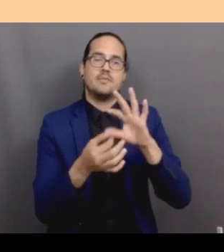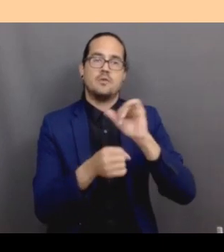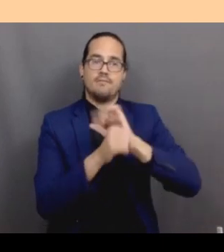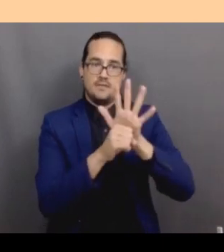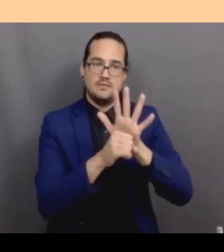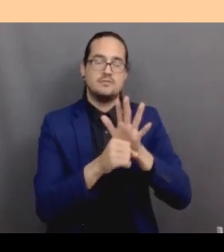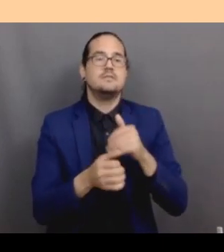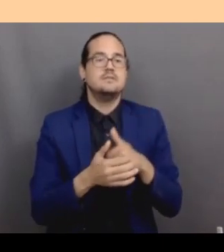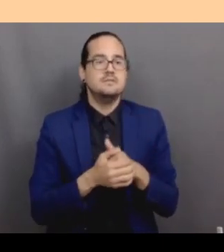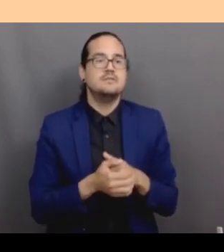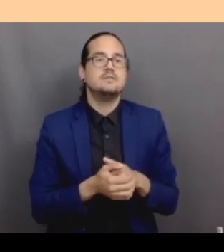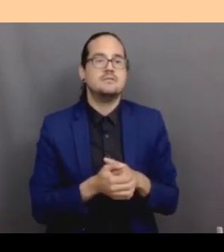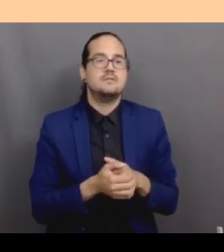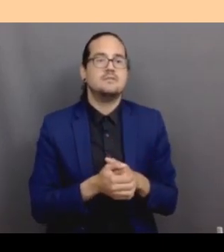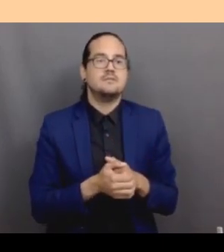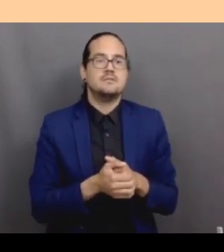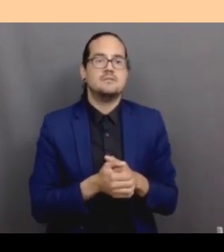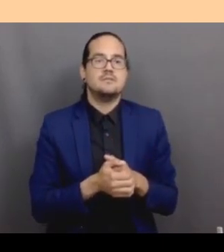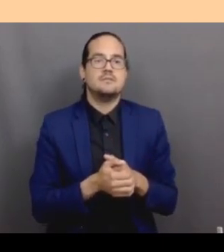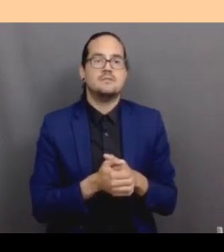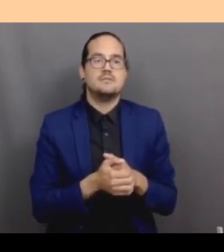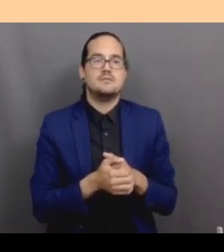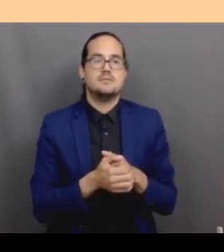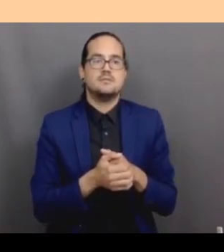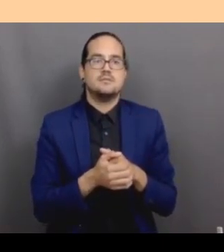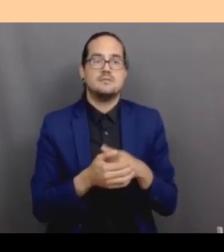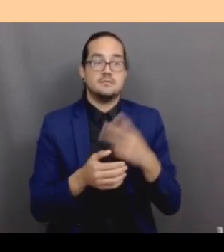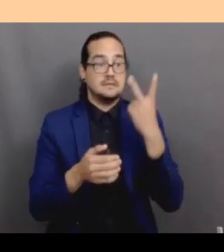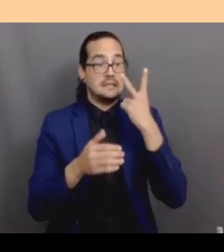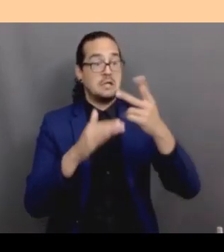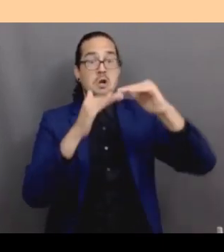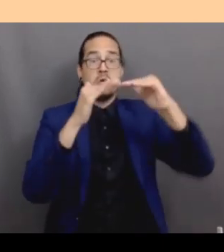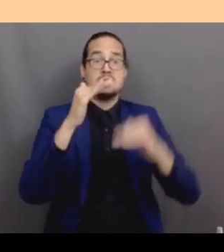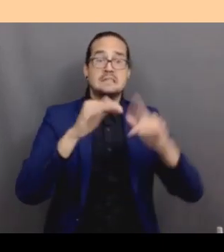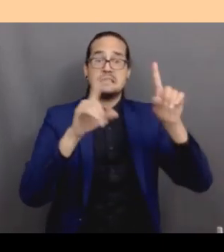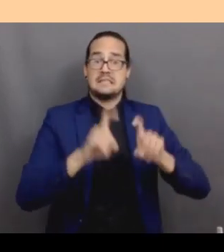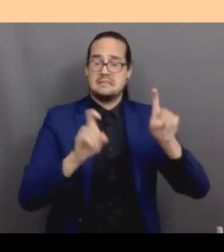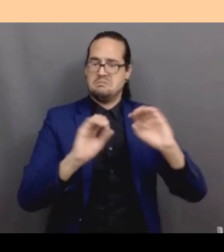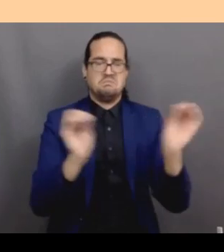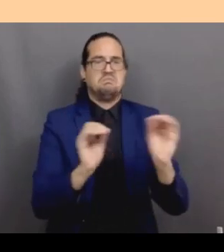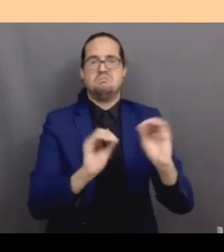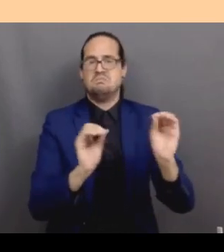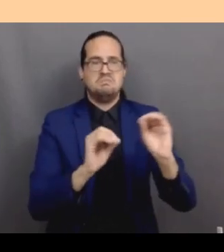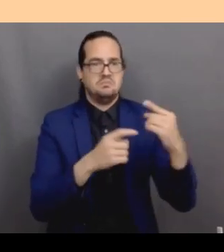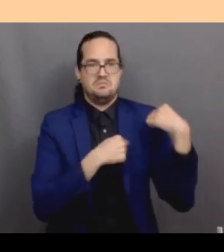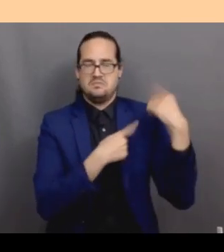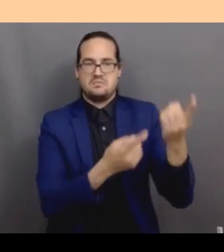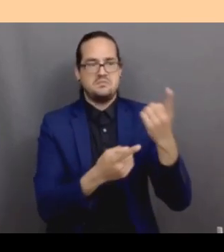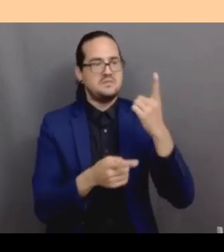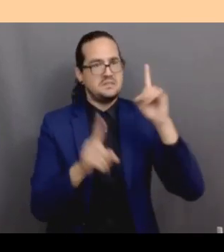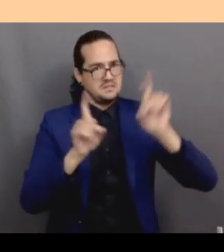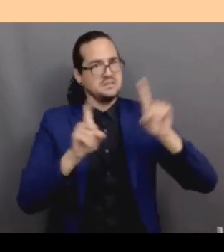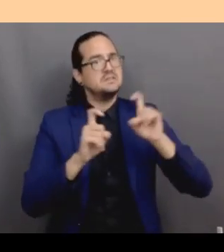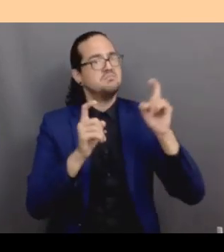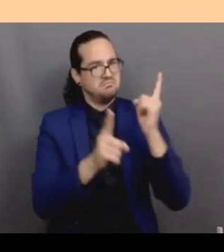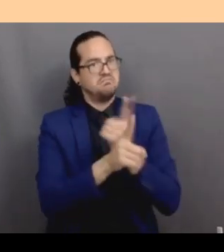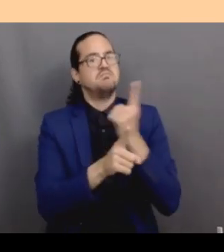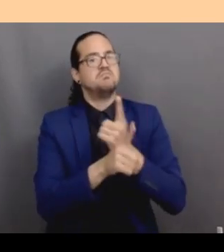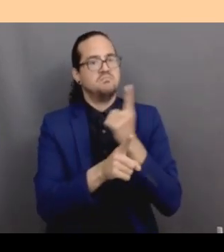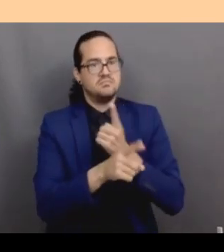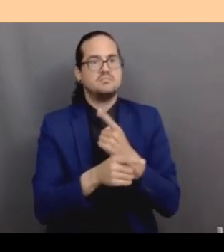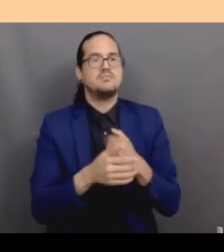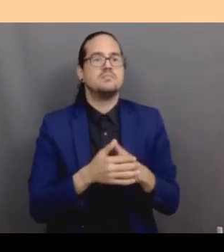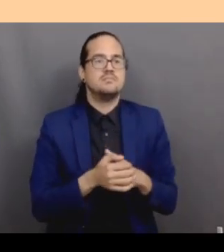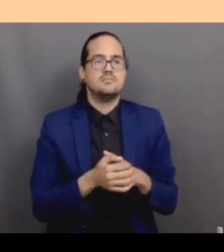among any particular race or ethnic group. We're also not seeing differences in hospitalizations or outcomes